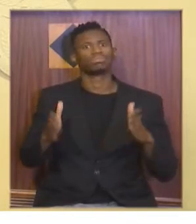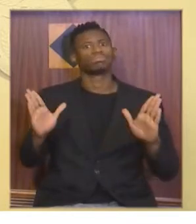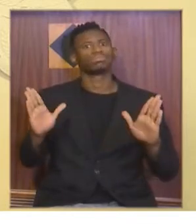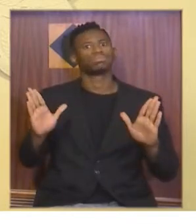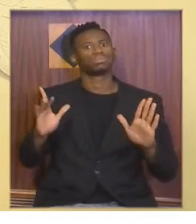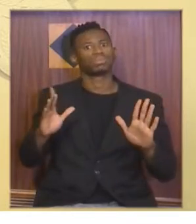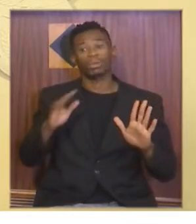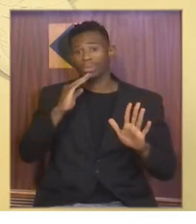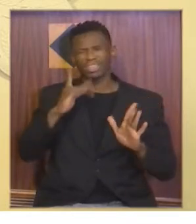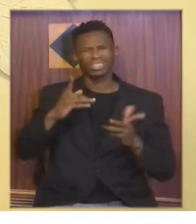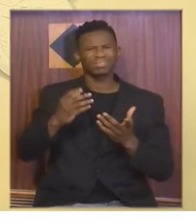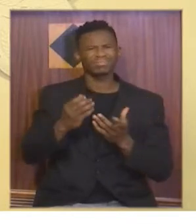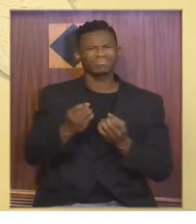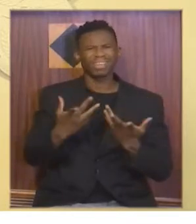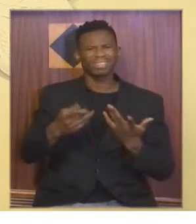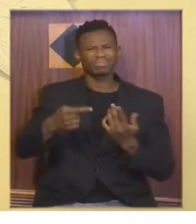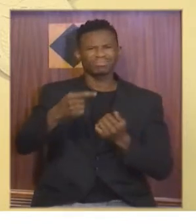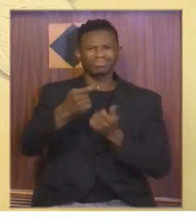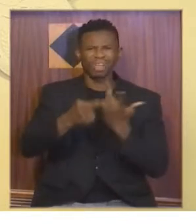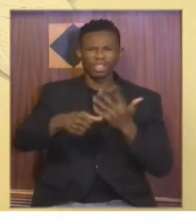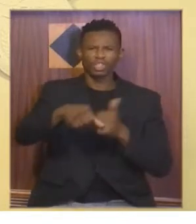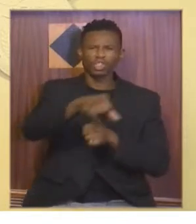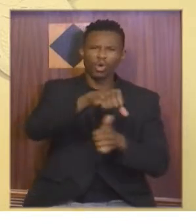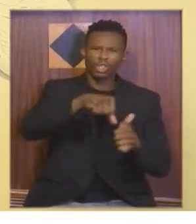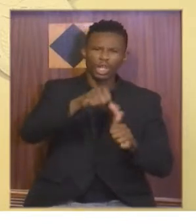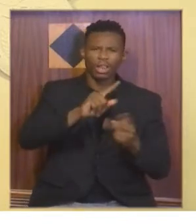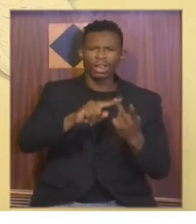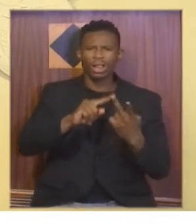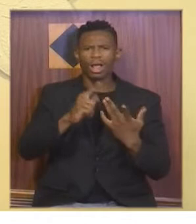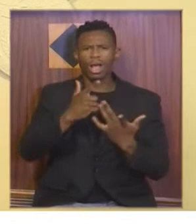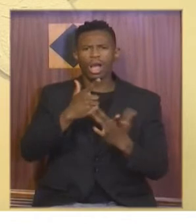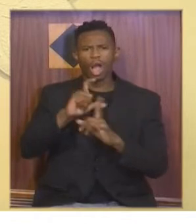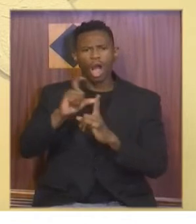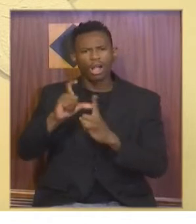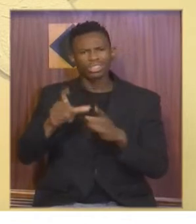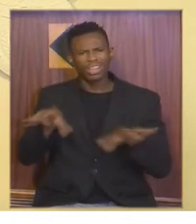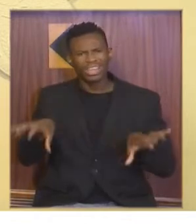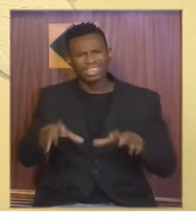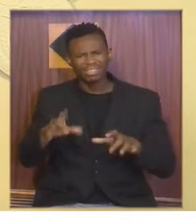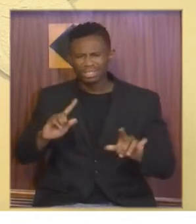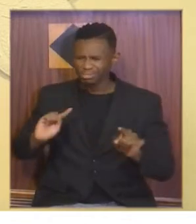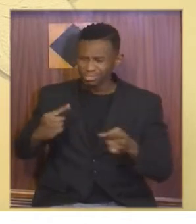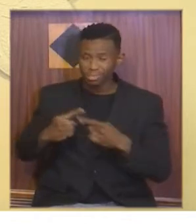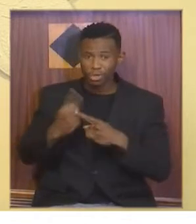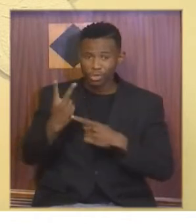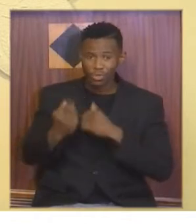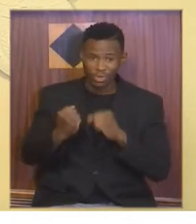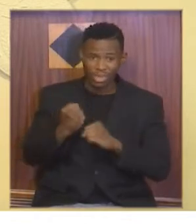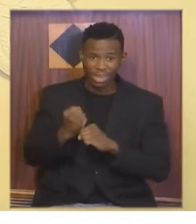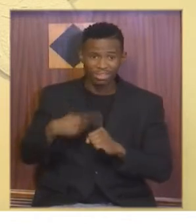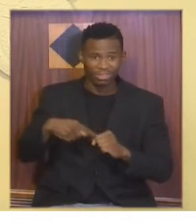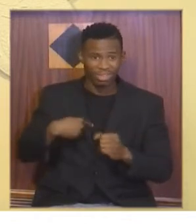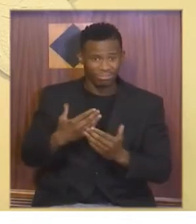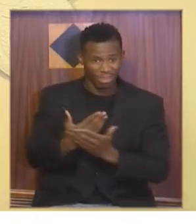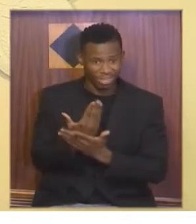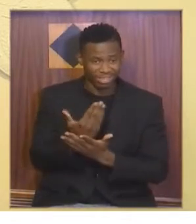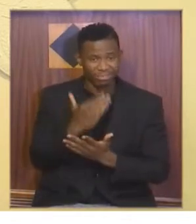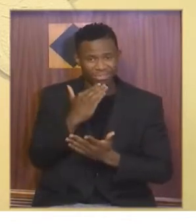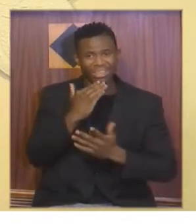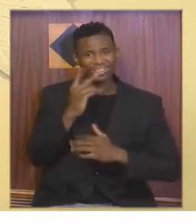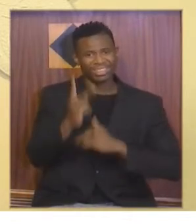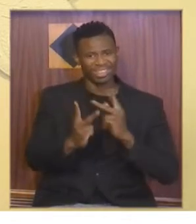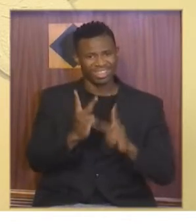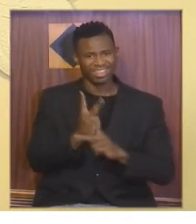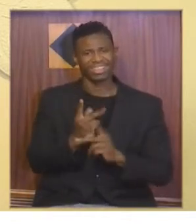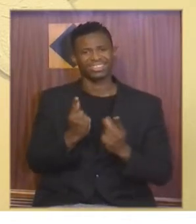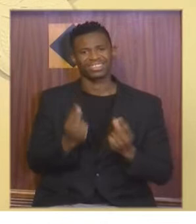of the social and cultural activities that we have missed over the last 2 years.